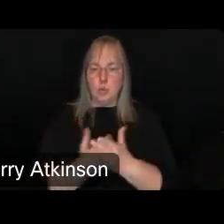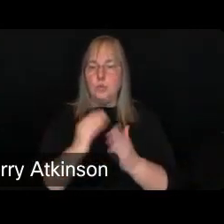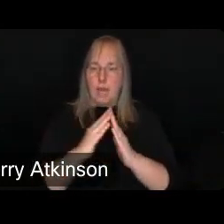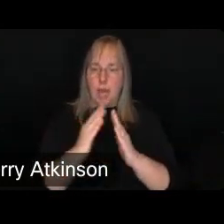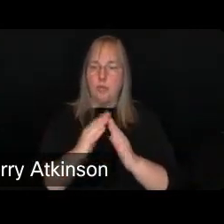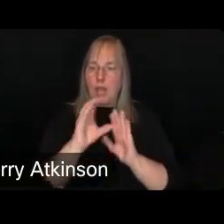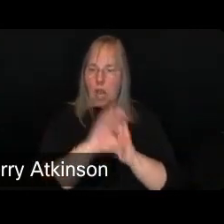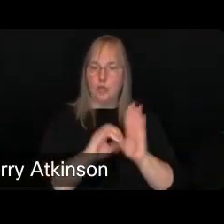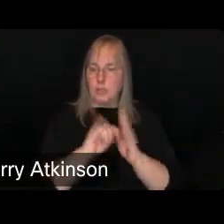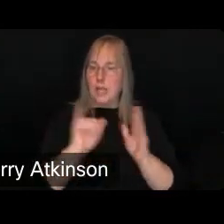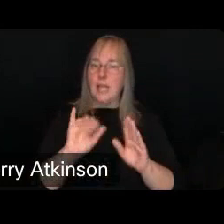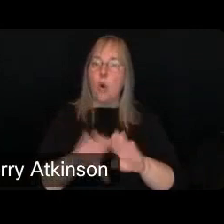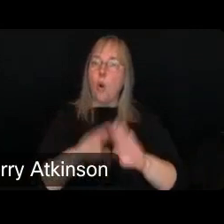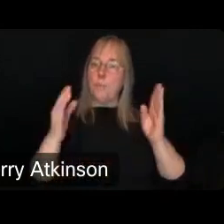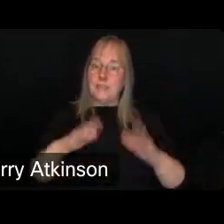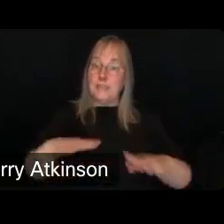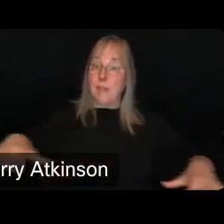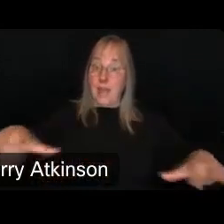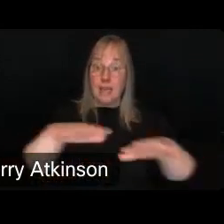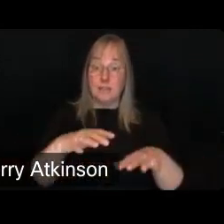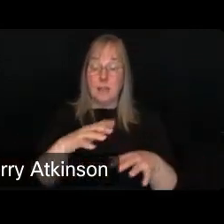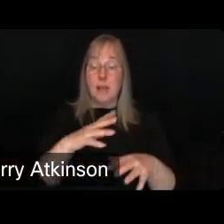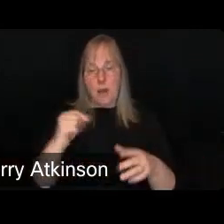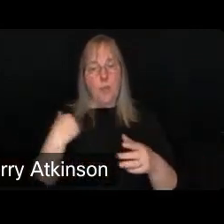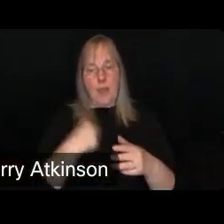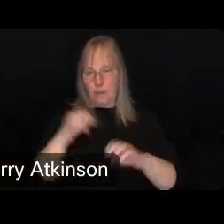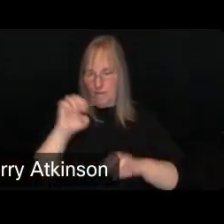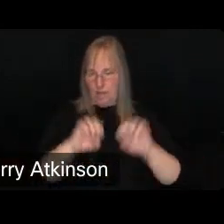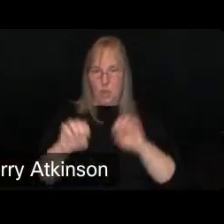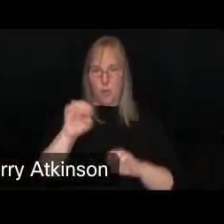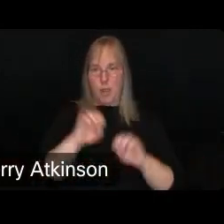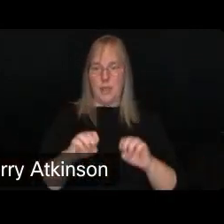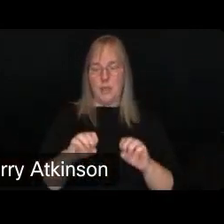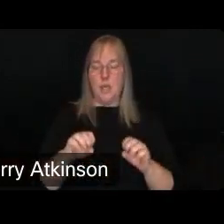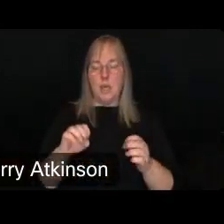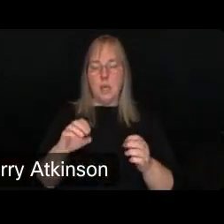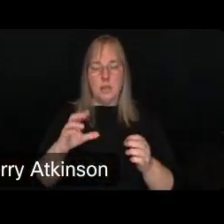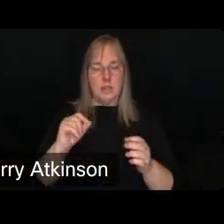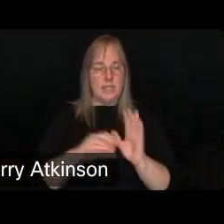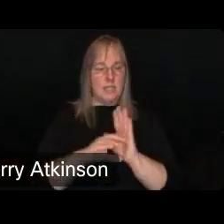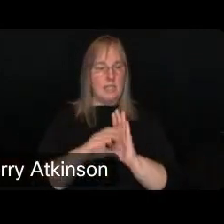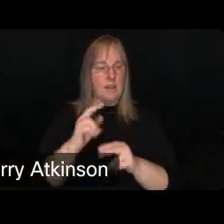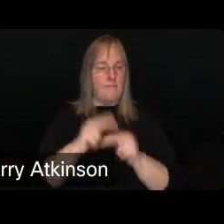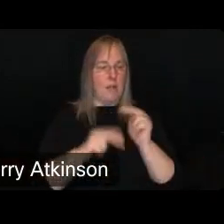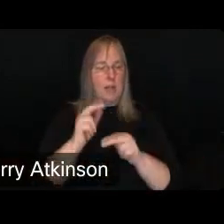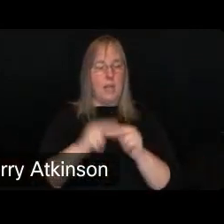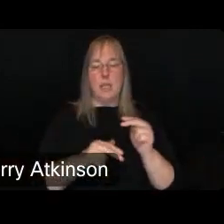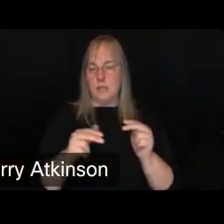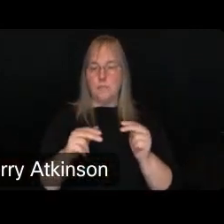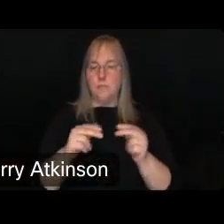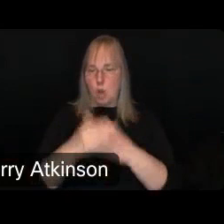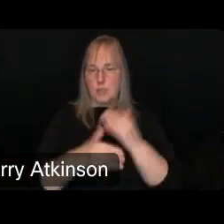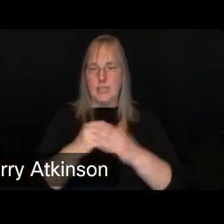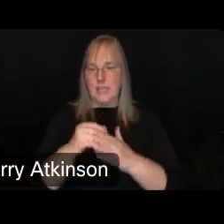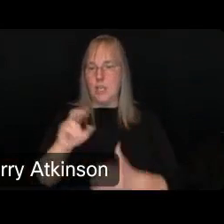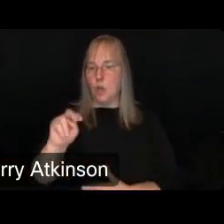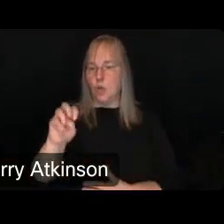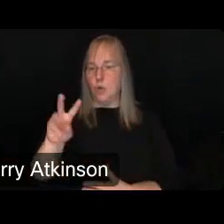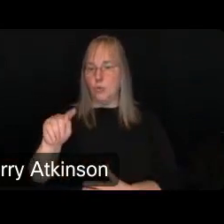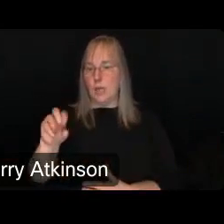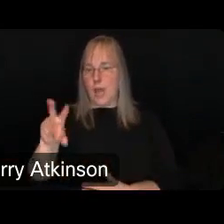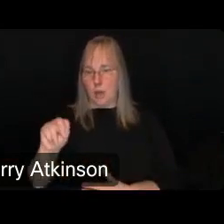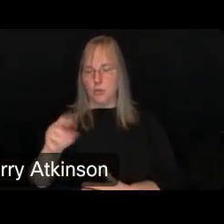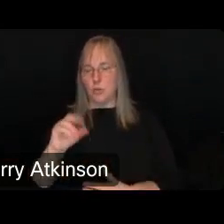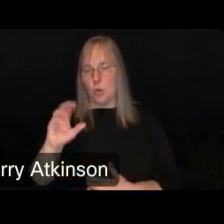to evaluate the development process in Newtown. So there will be a Newtown task force convened at some point in the